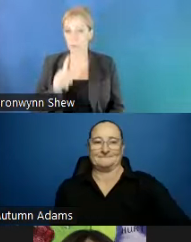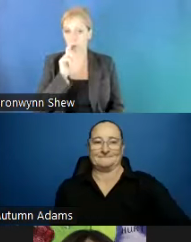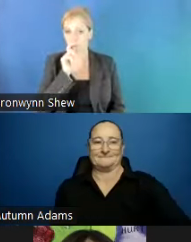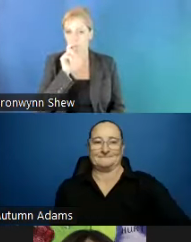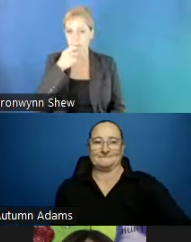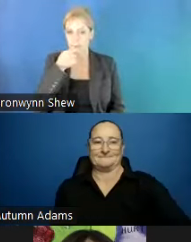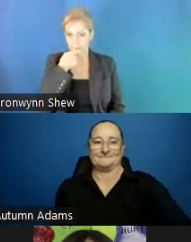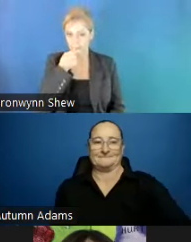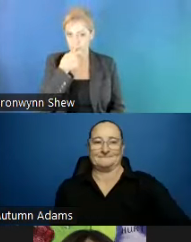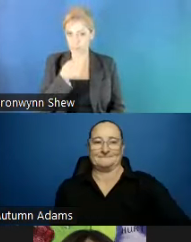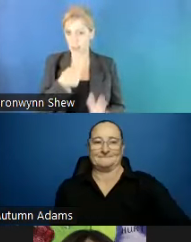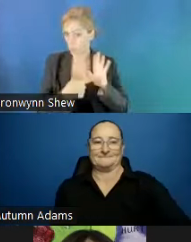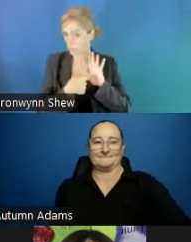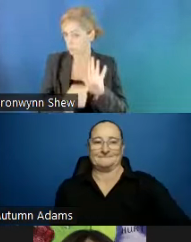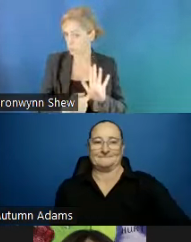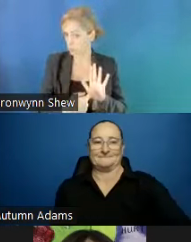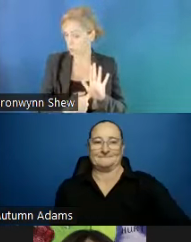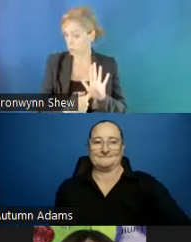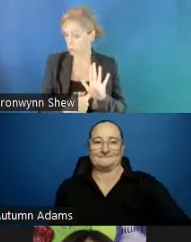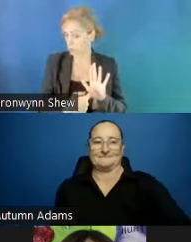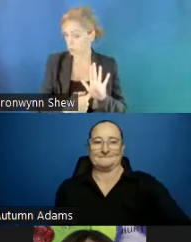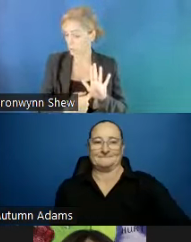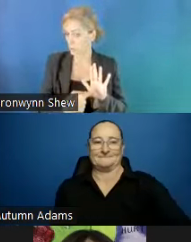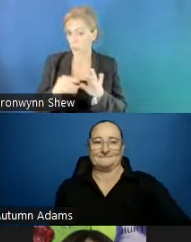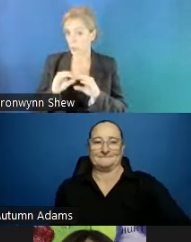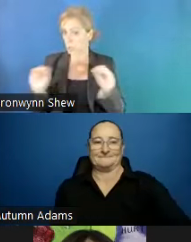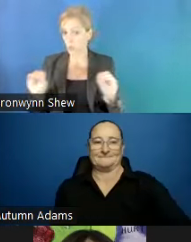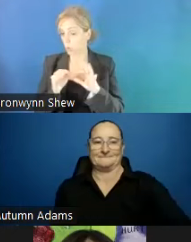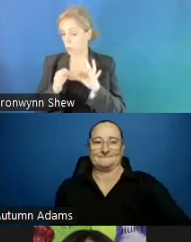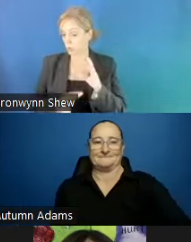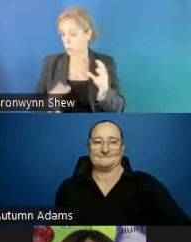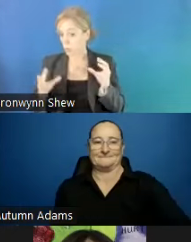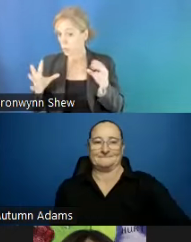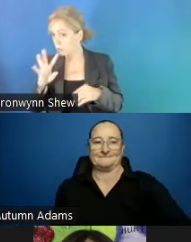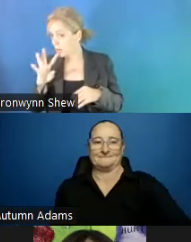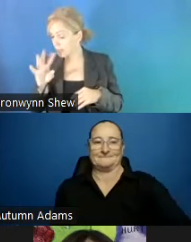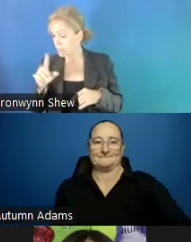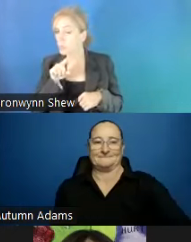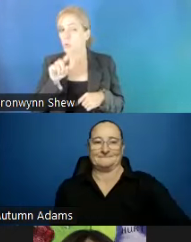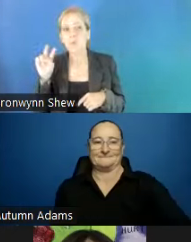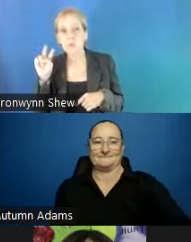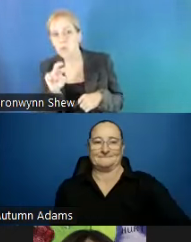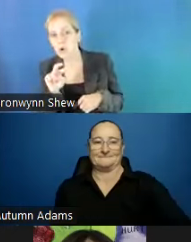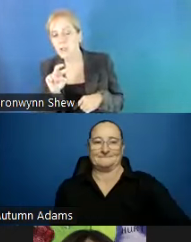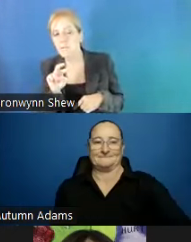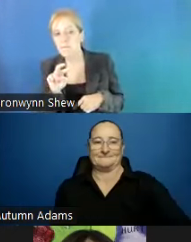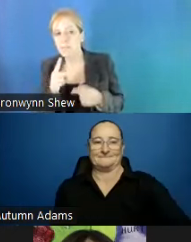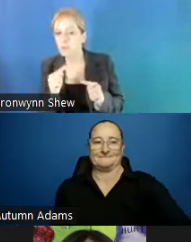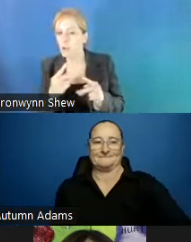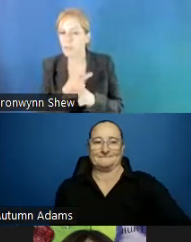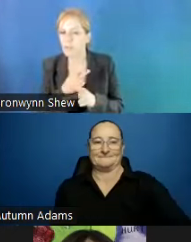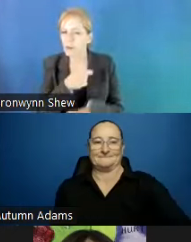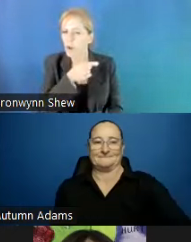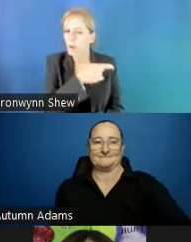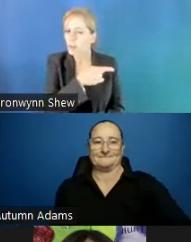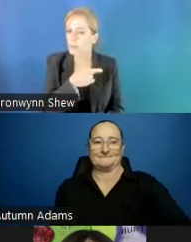audience, to just see what you think the situation is, what that person is trying to tell you, or what the story is. And I